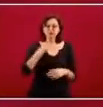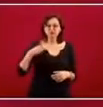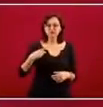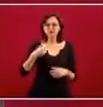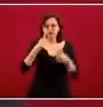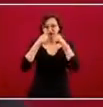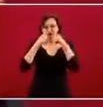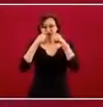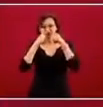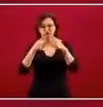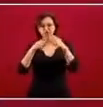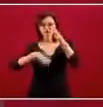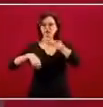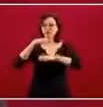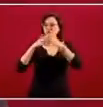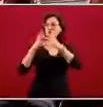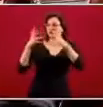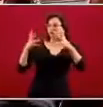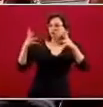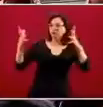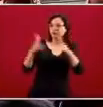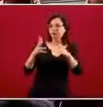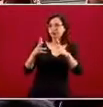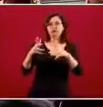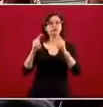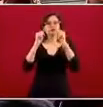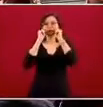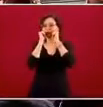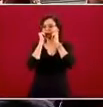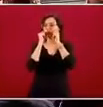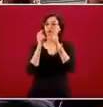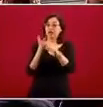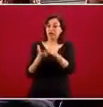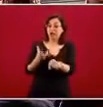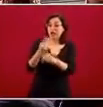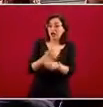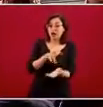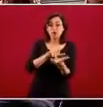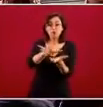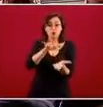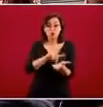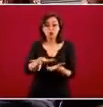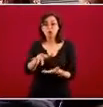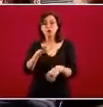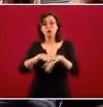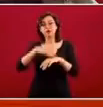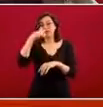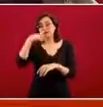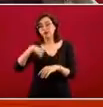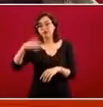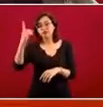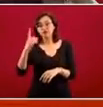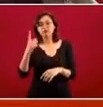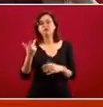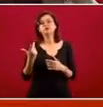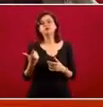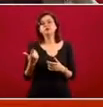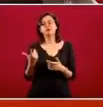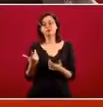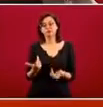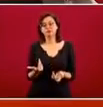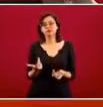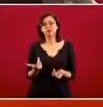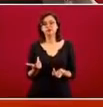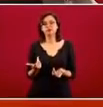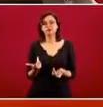take collectively. So big companies, middle-sized companies, small companies,